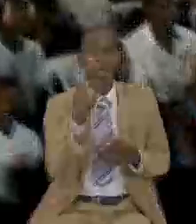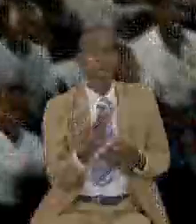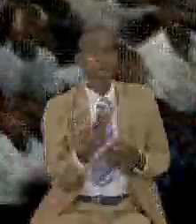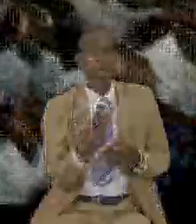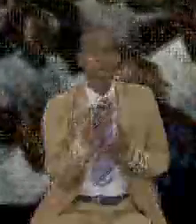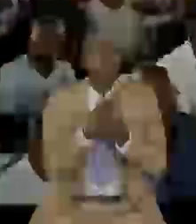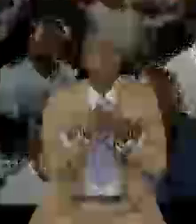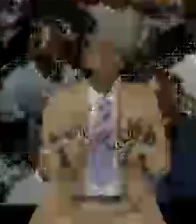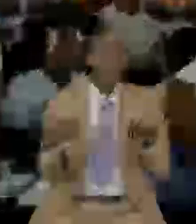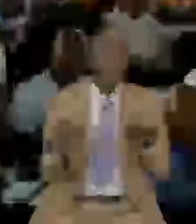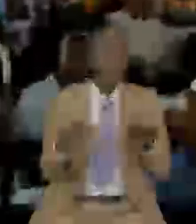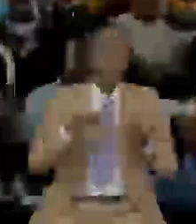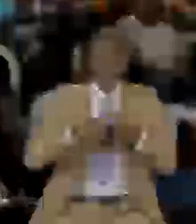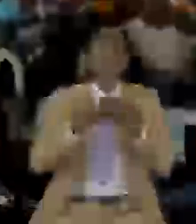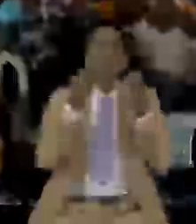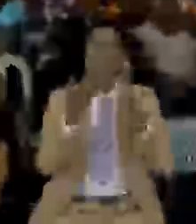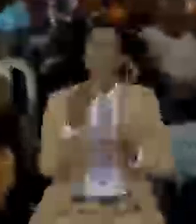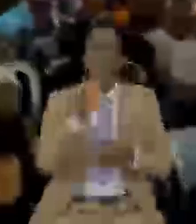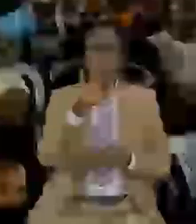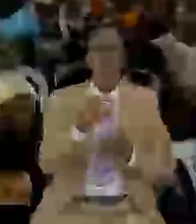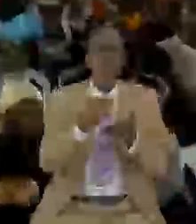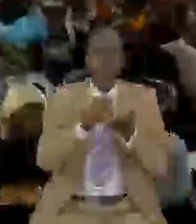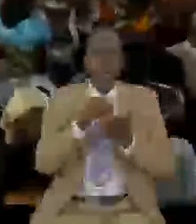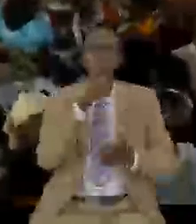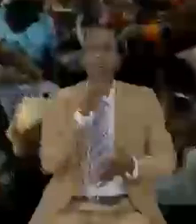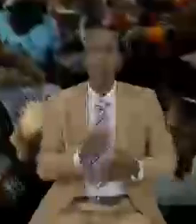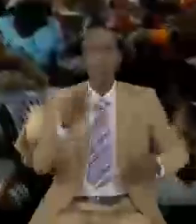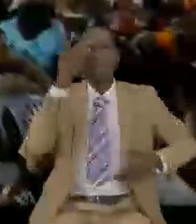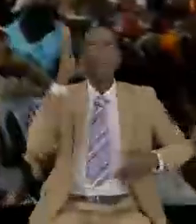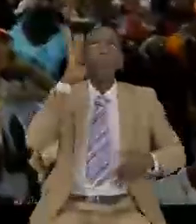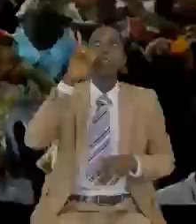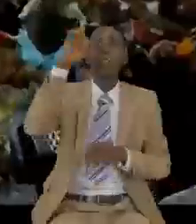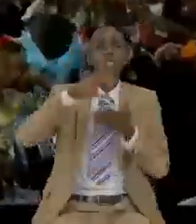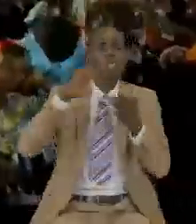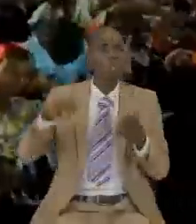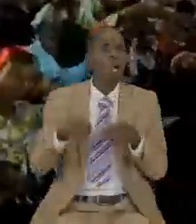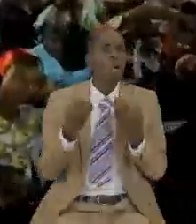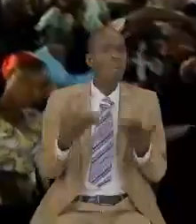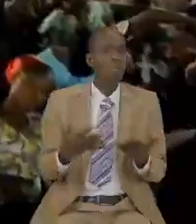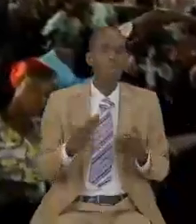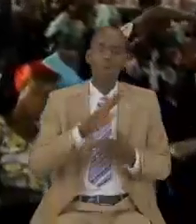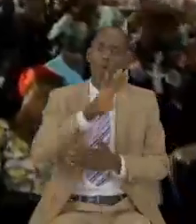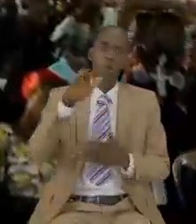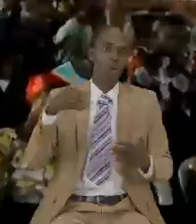how many of your own diseases will he heal tonight?